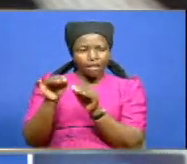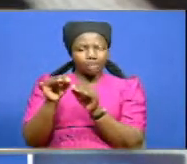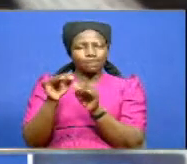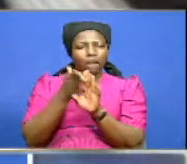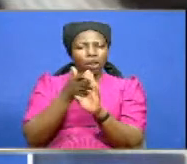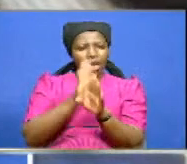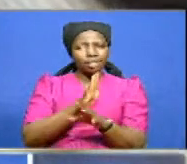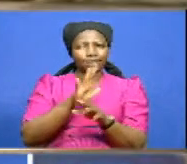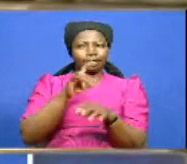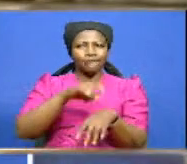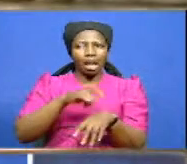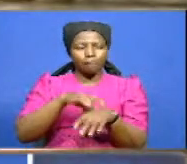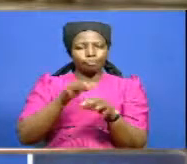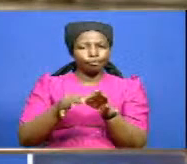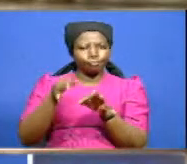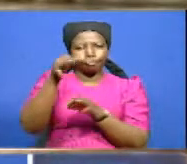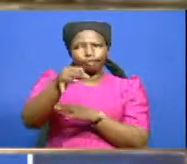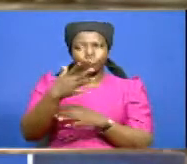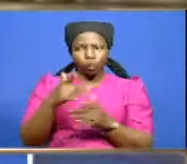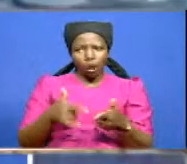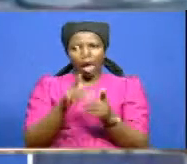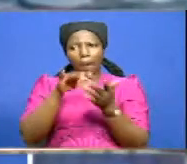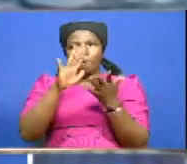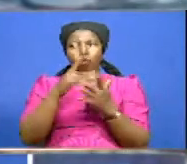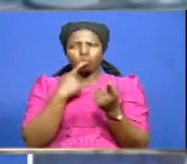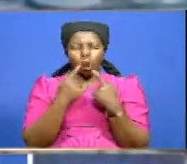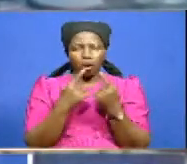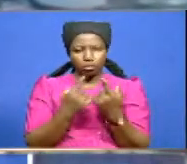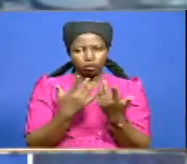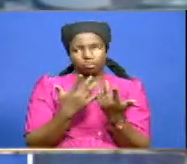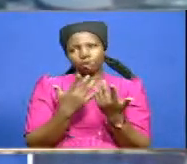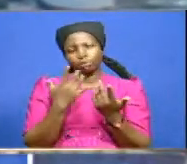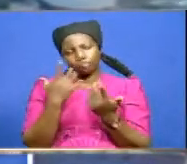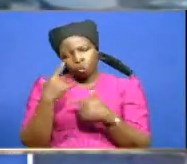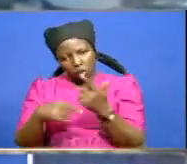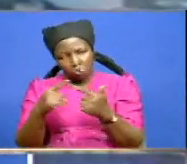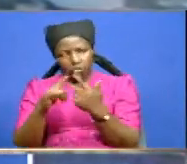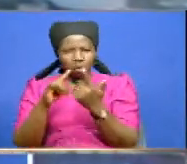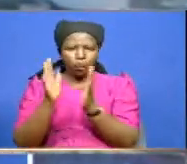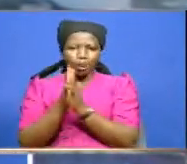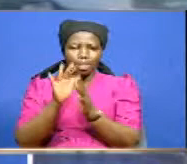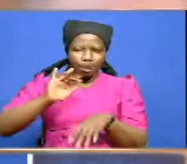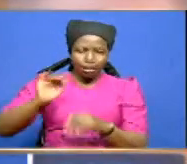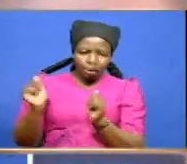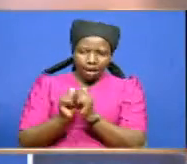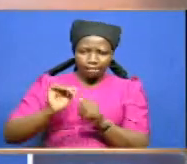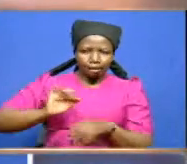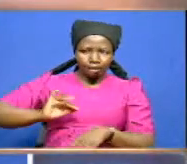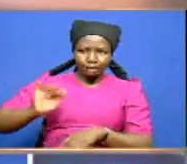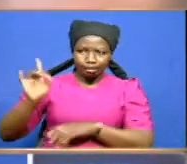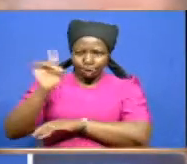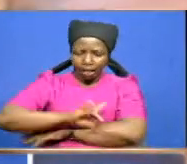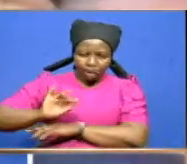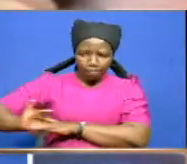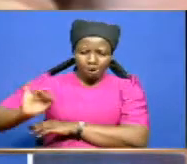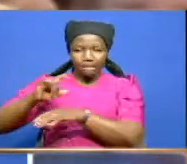for a deal. Talks continue in Brussels with 10 days left until the UK leaves EU rules.